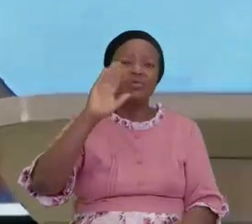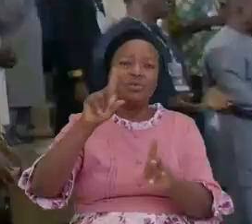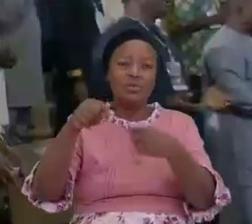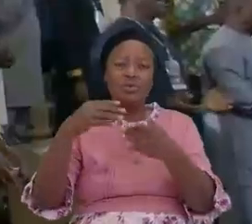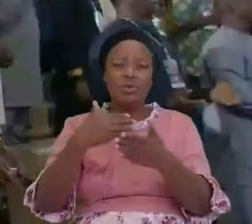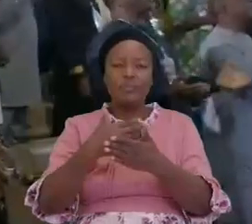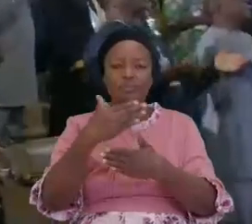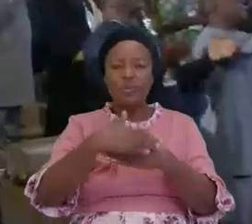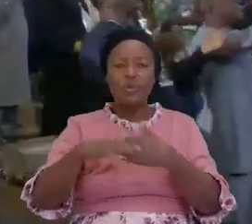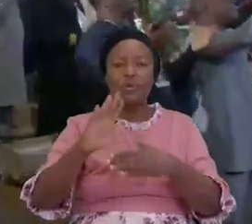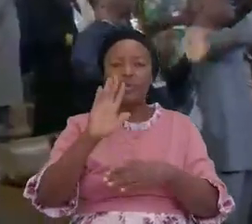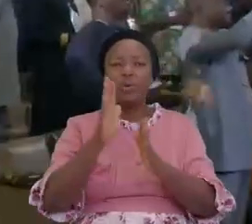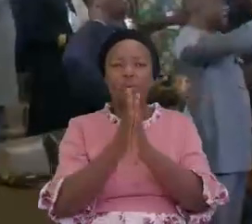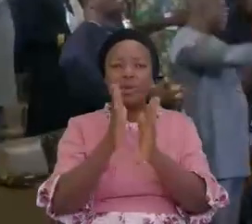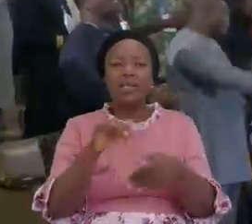prayer.